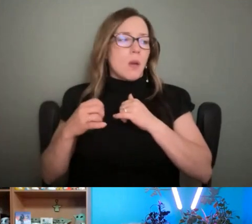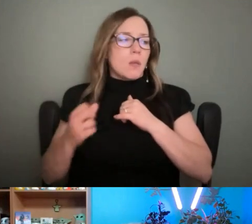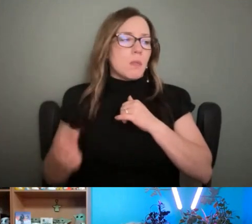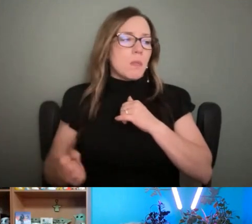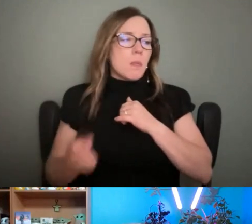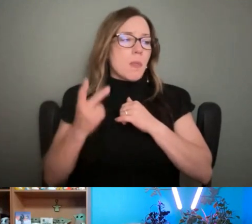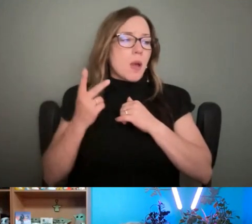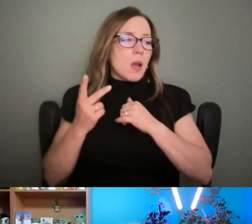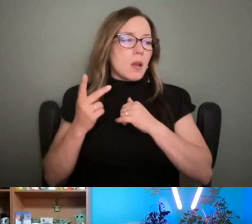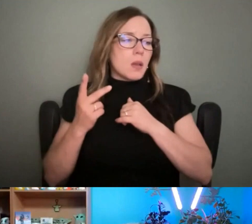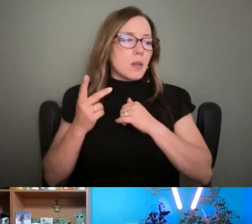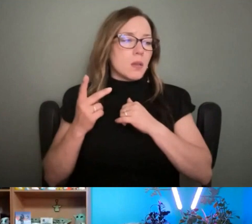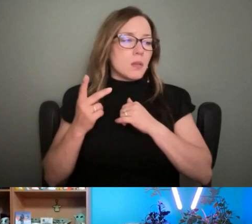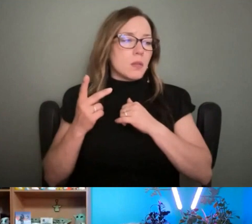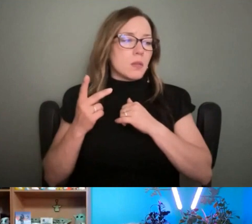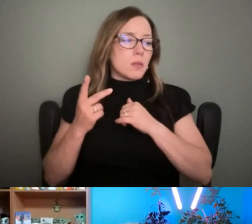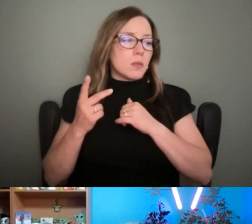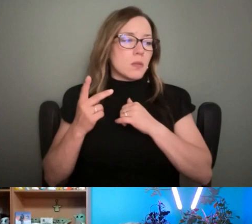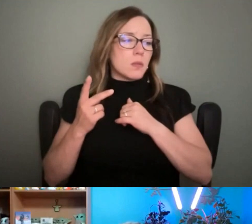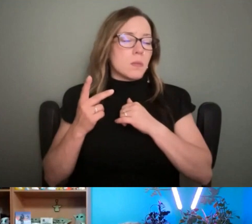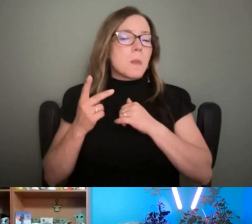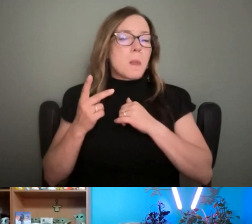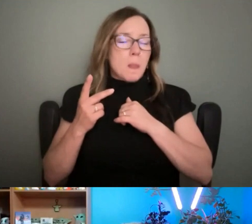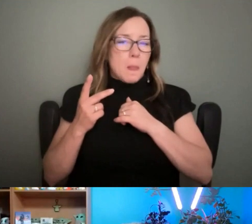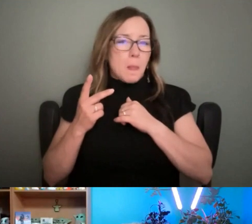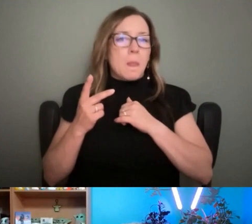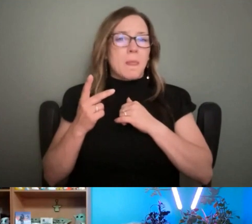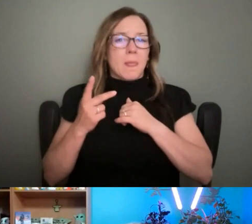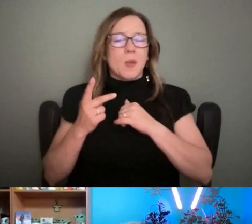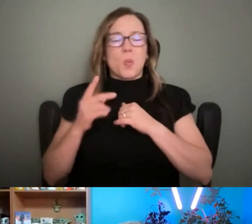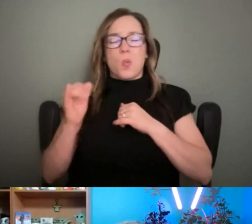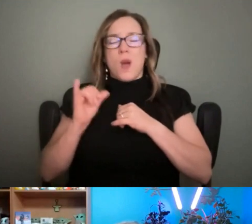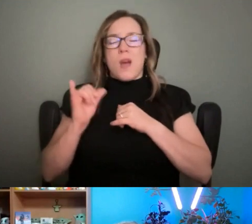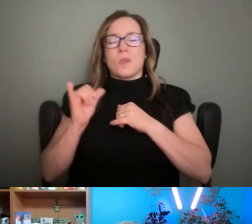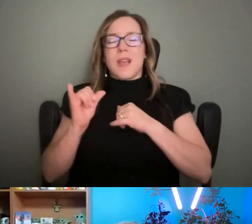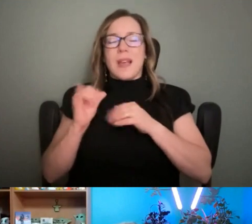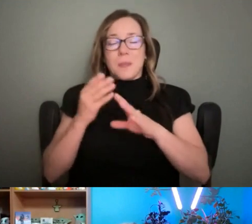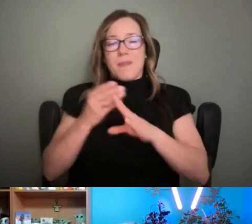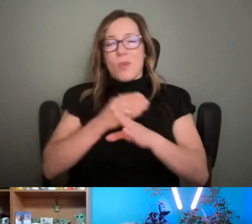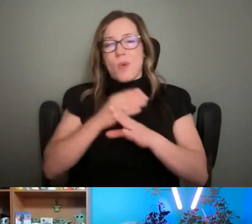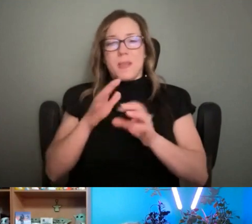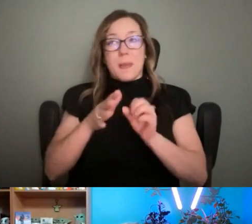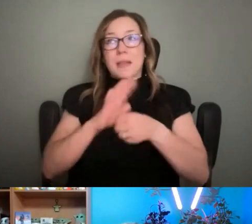the start of the pandemic at this point in time either.